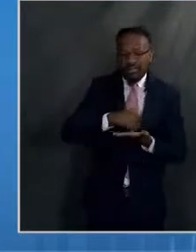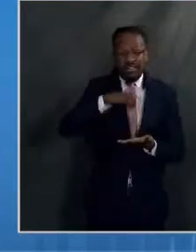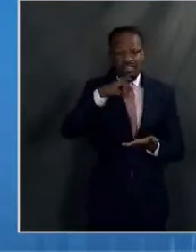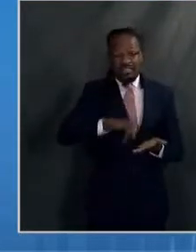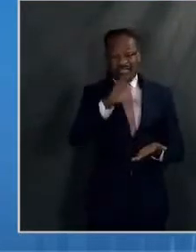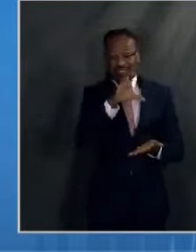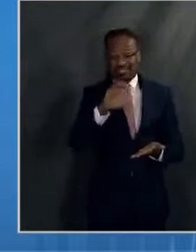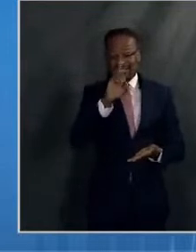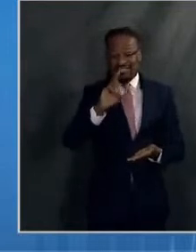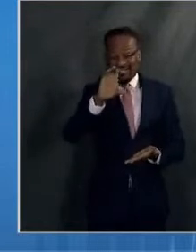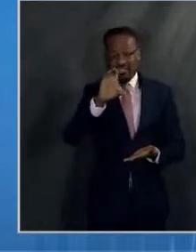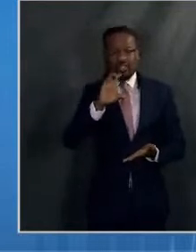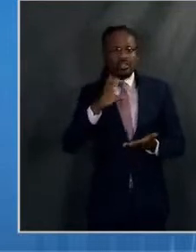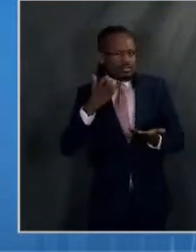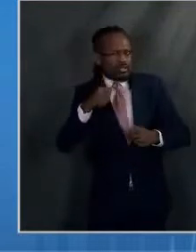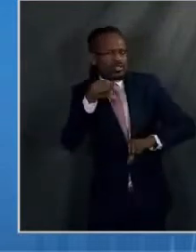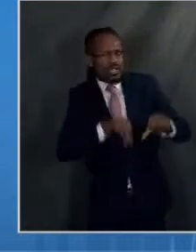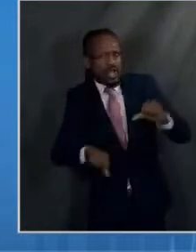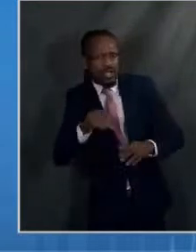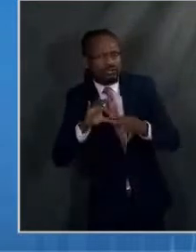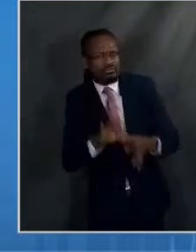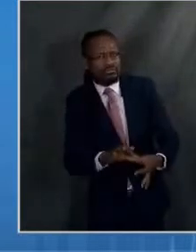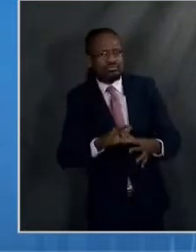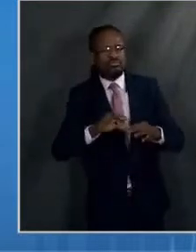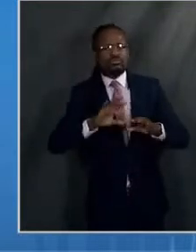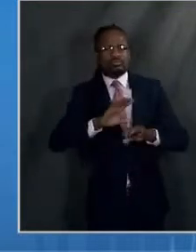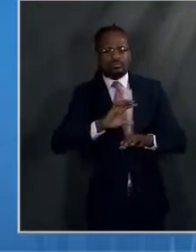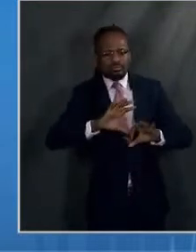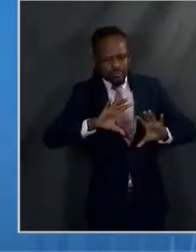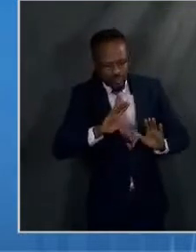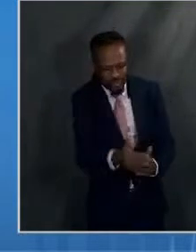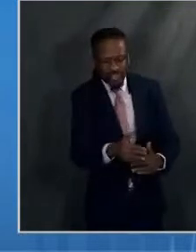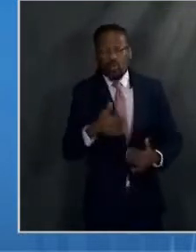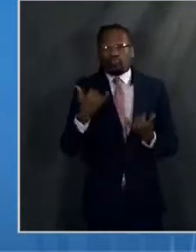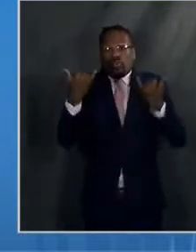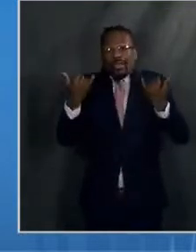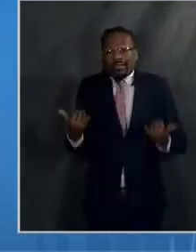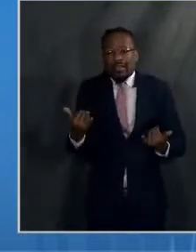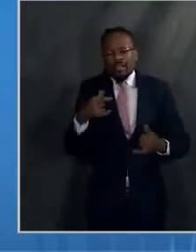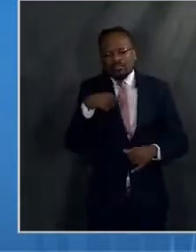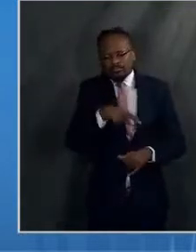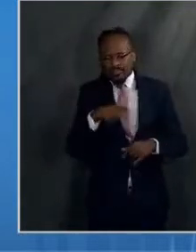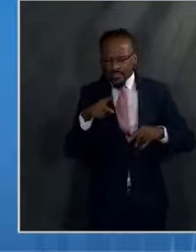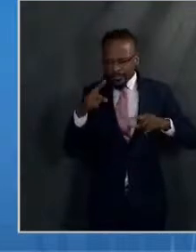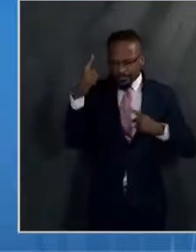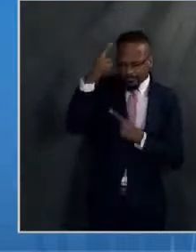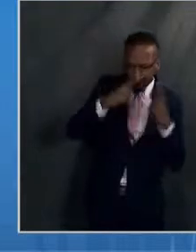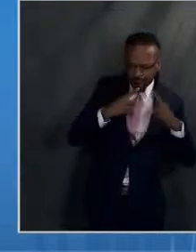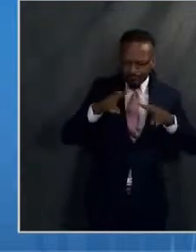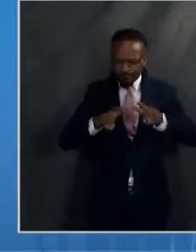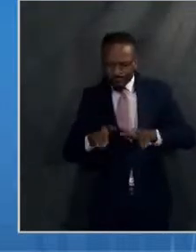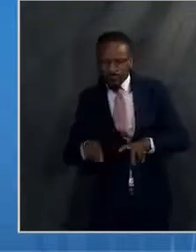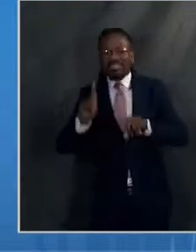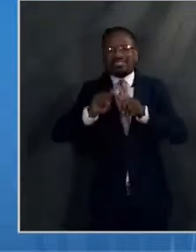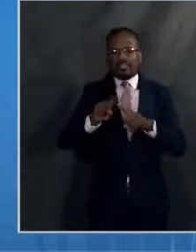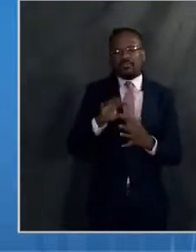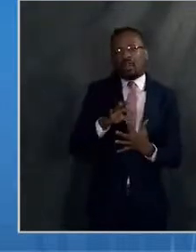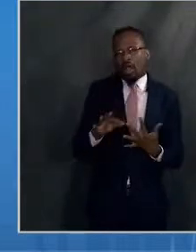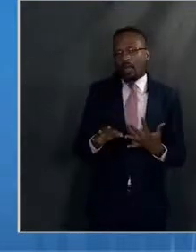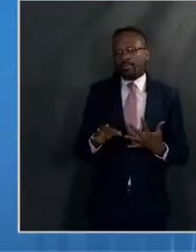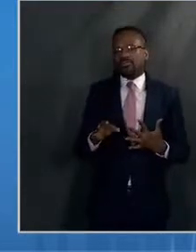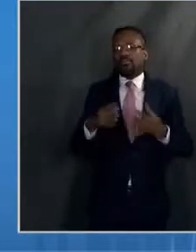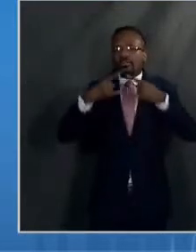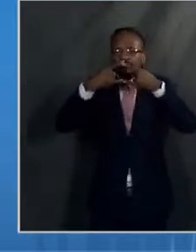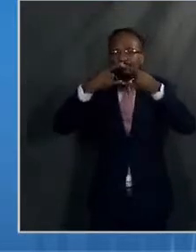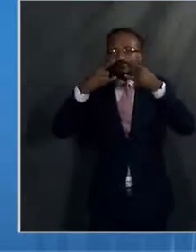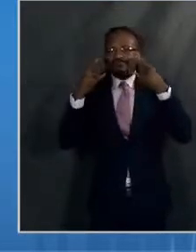science-based organization. Right now, they are looking at these different options of mask wearing.